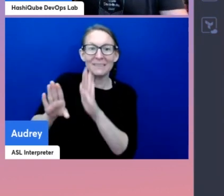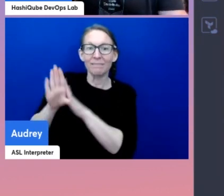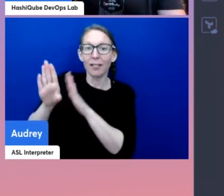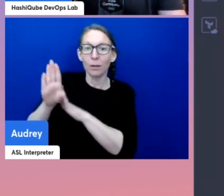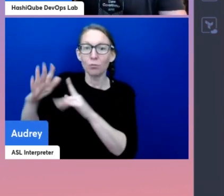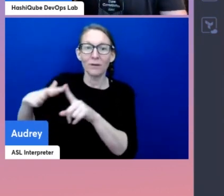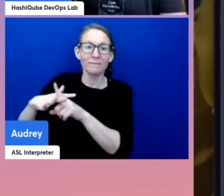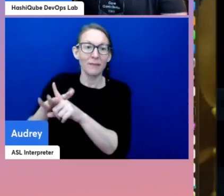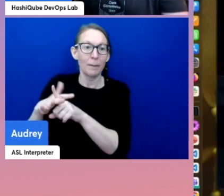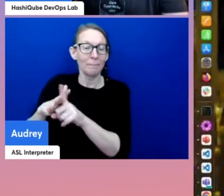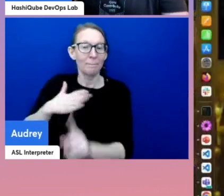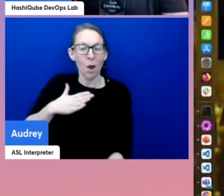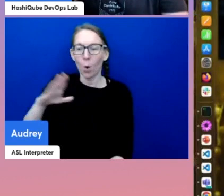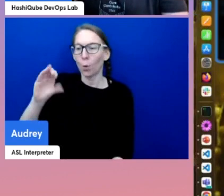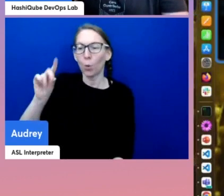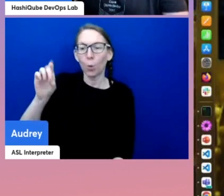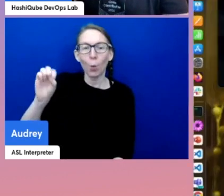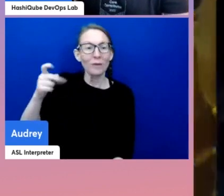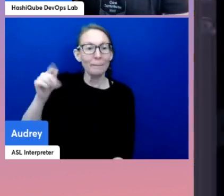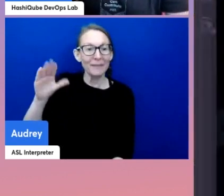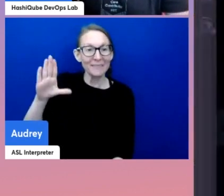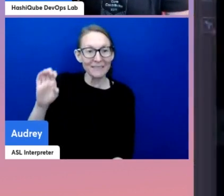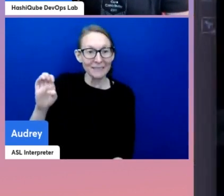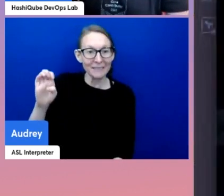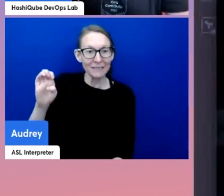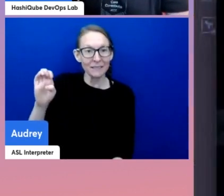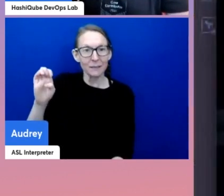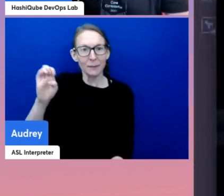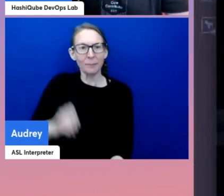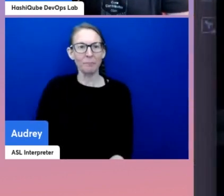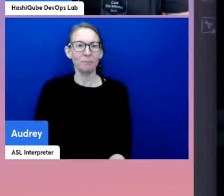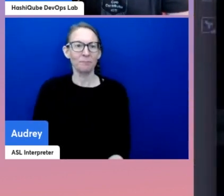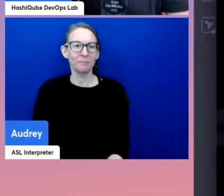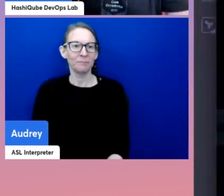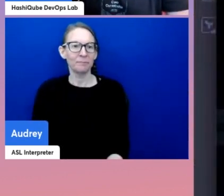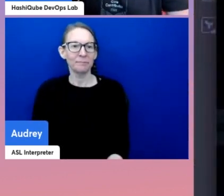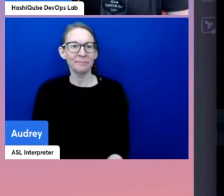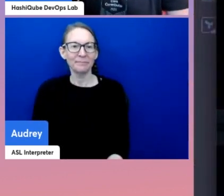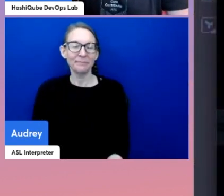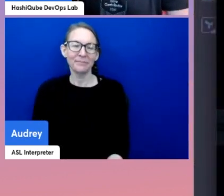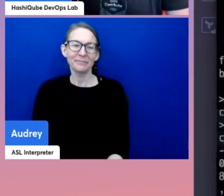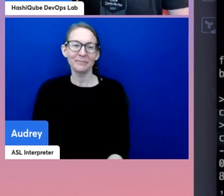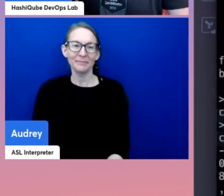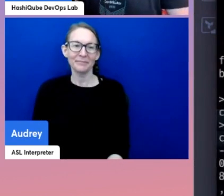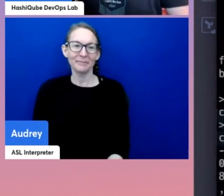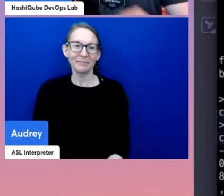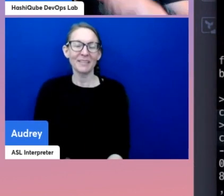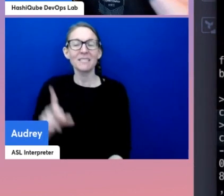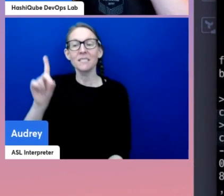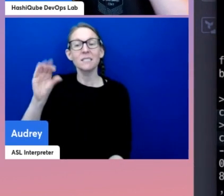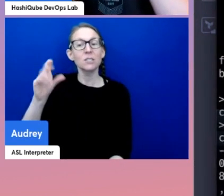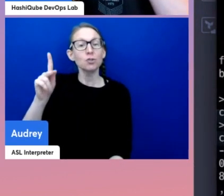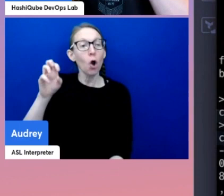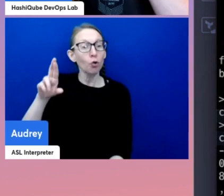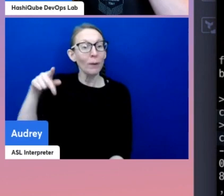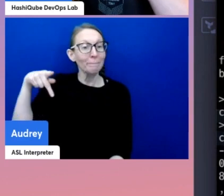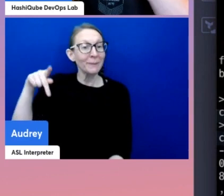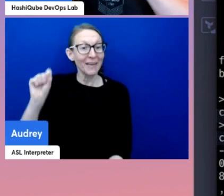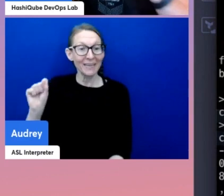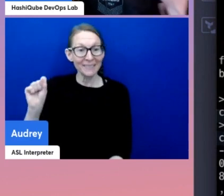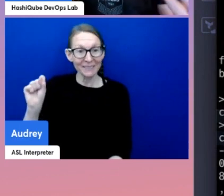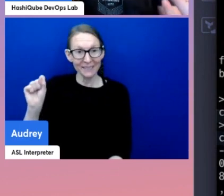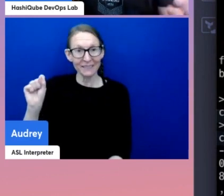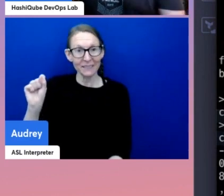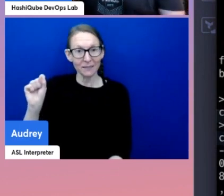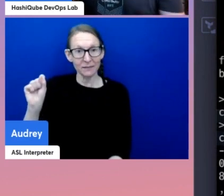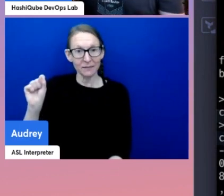environment, my code space actually, and it's Docker PS,